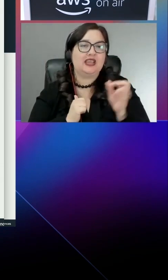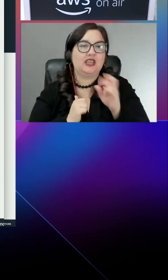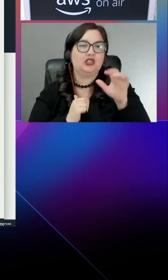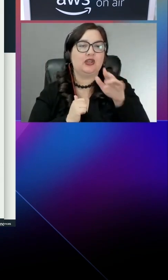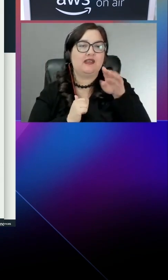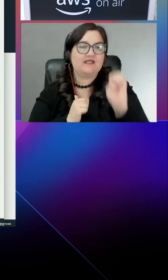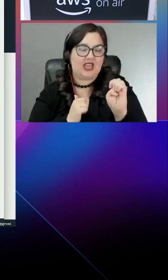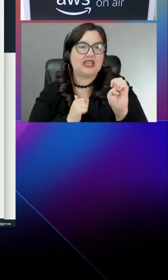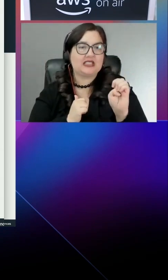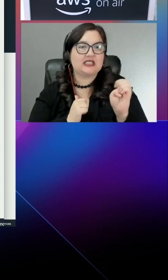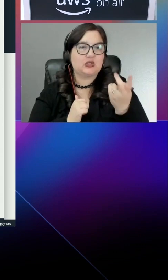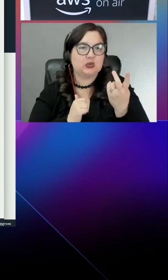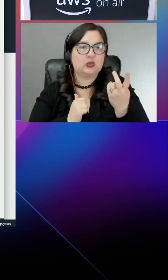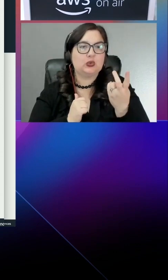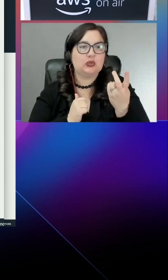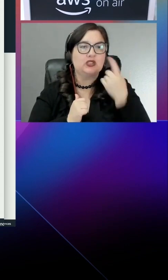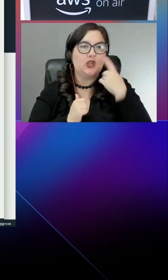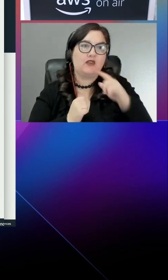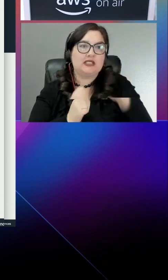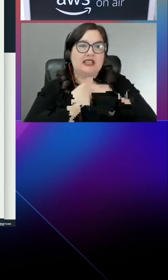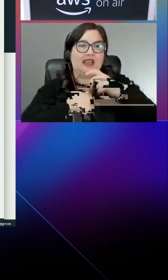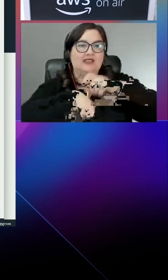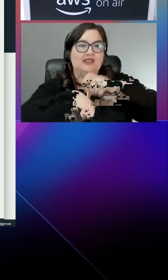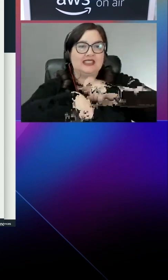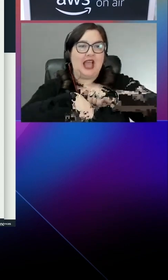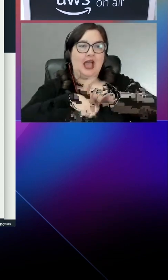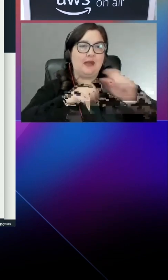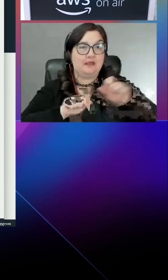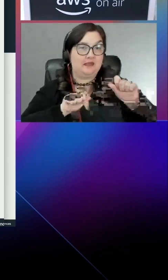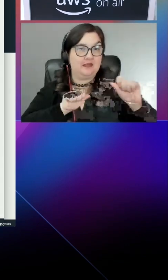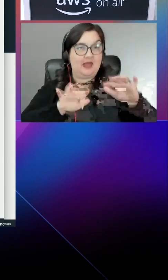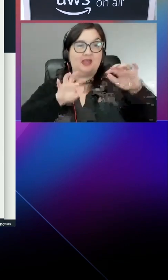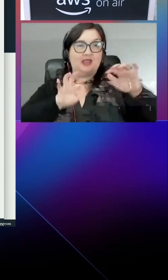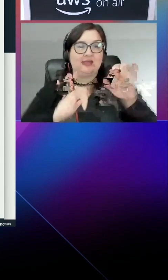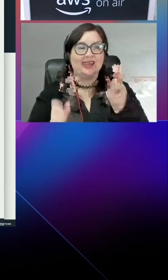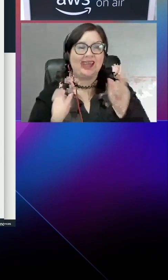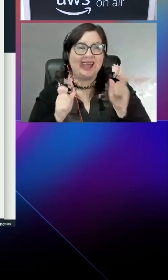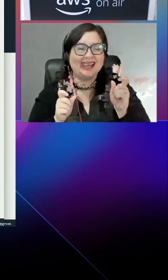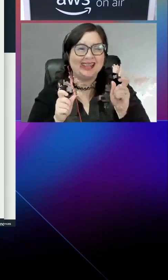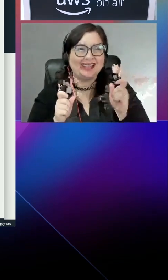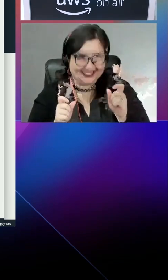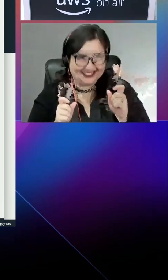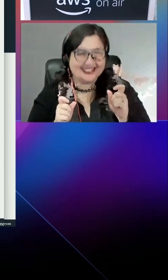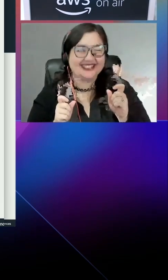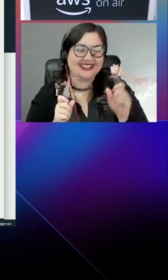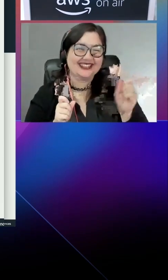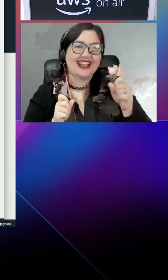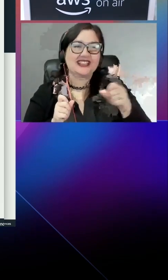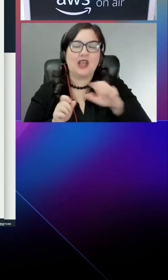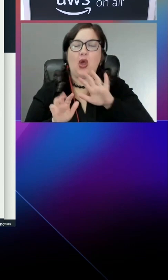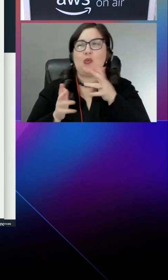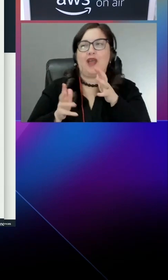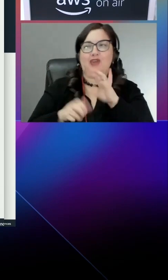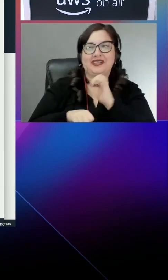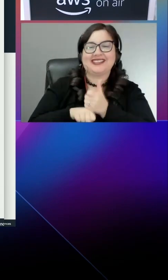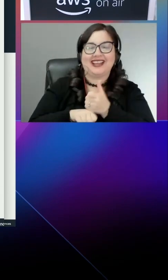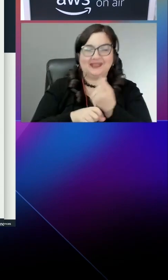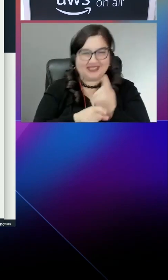I'm going to, you know, use the magic of editing here. Yeah. Here's so one we have this already. Yeah, they're ready